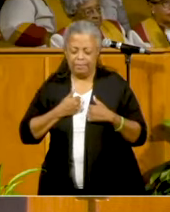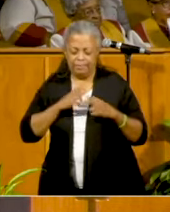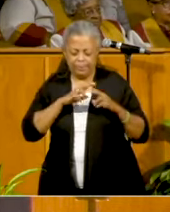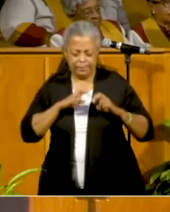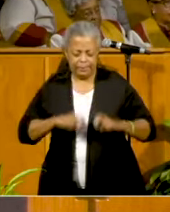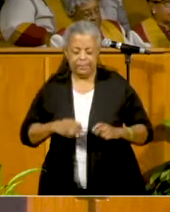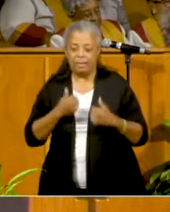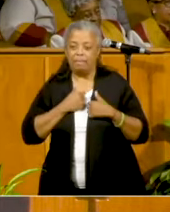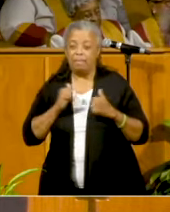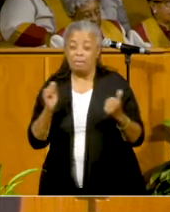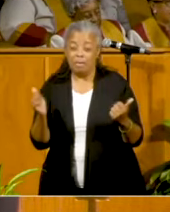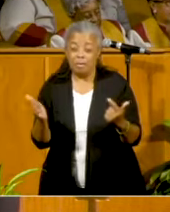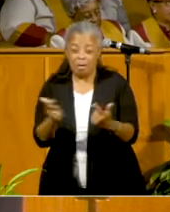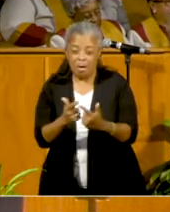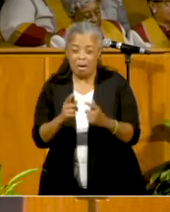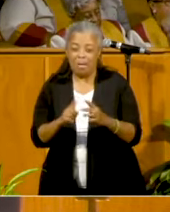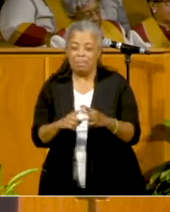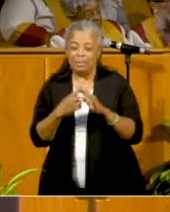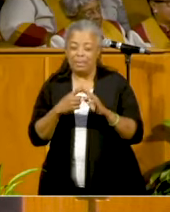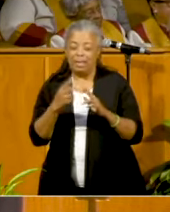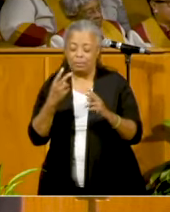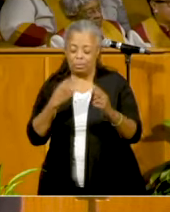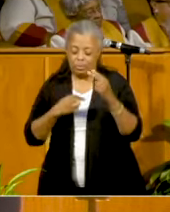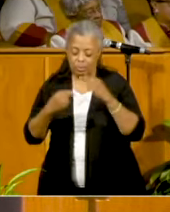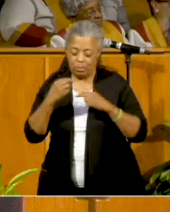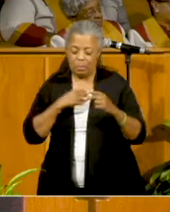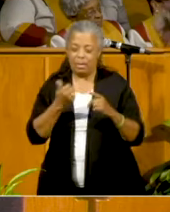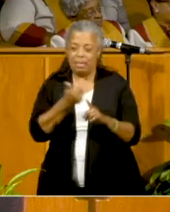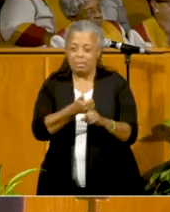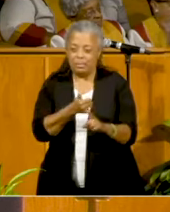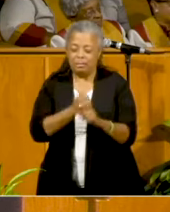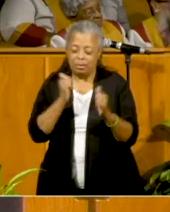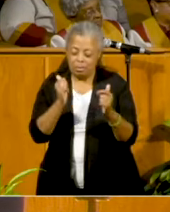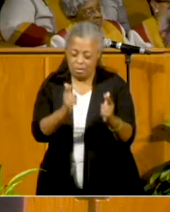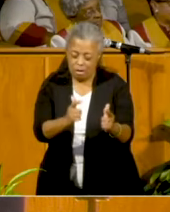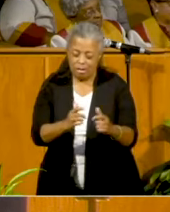They all begin to look at themselves.